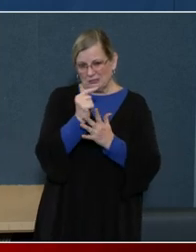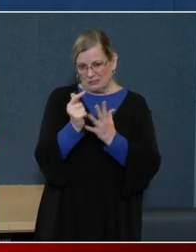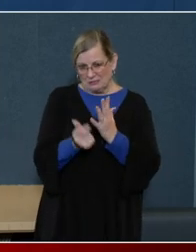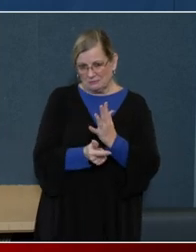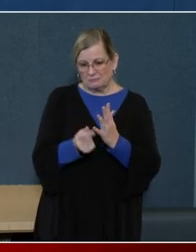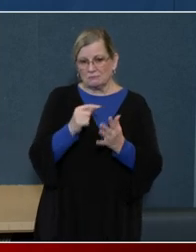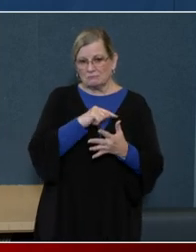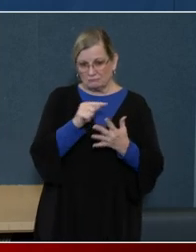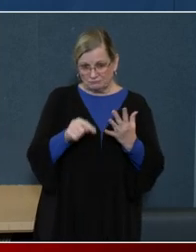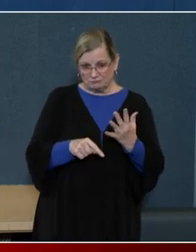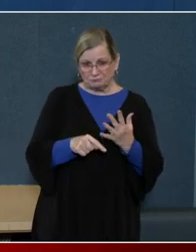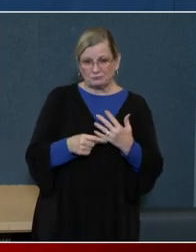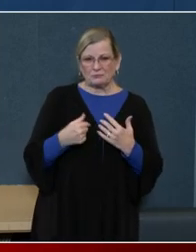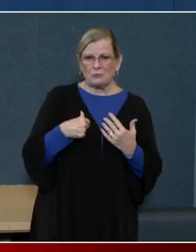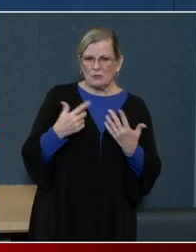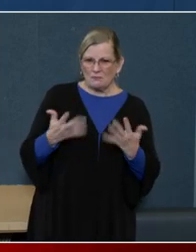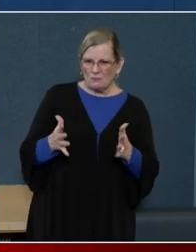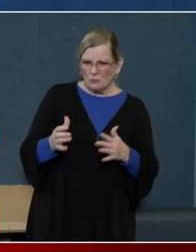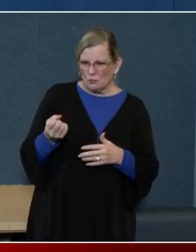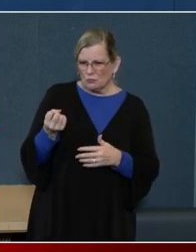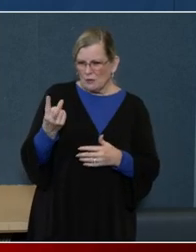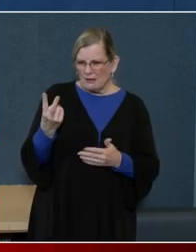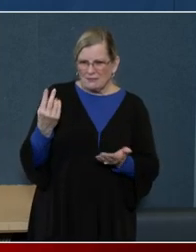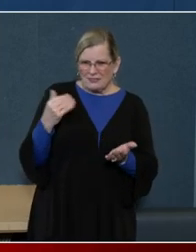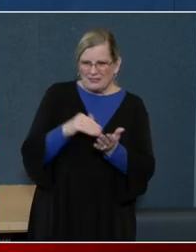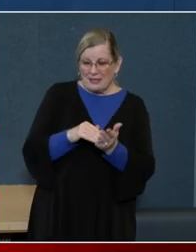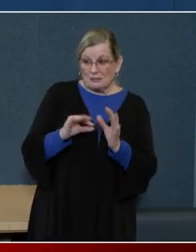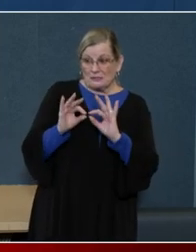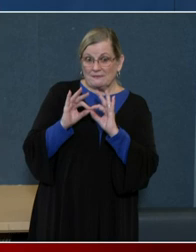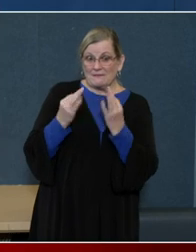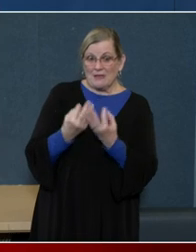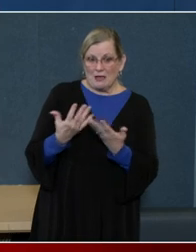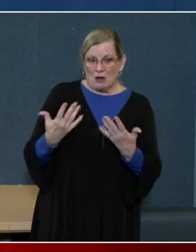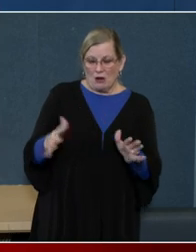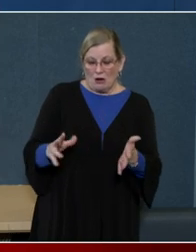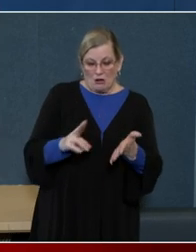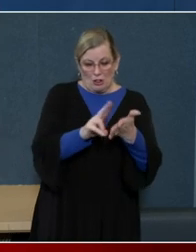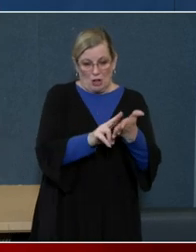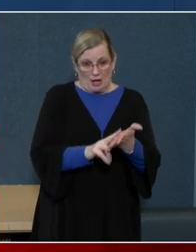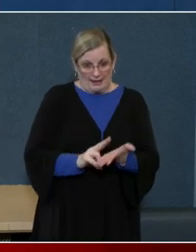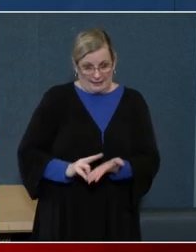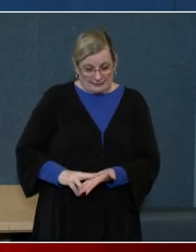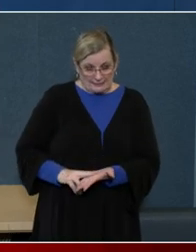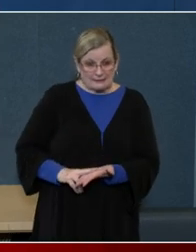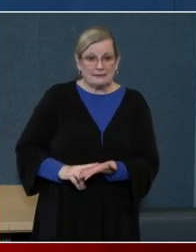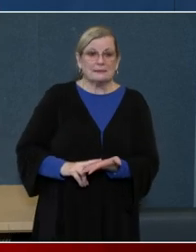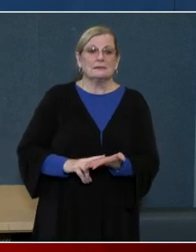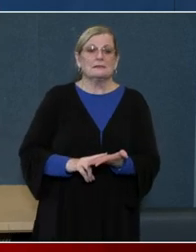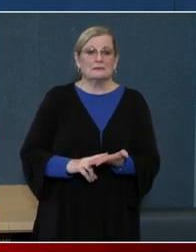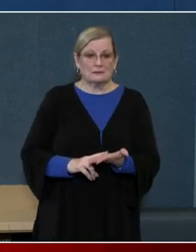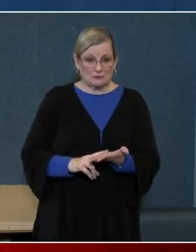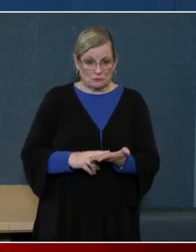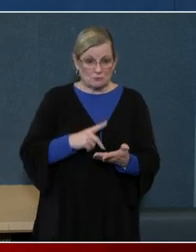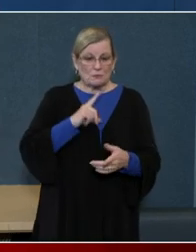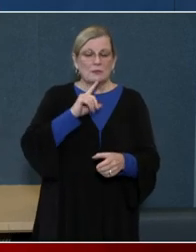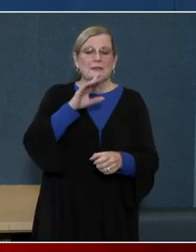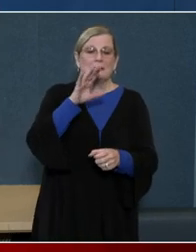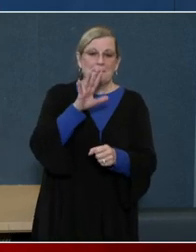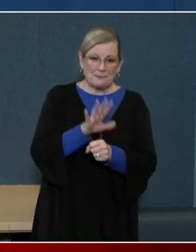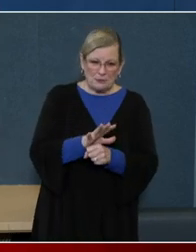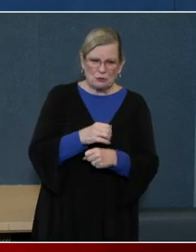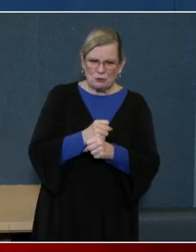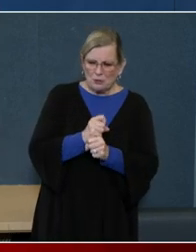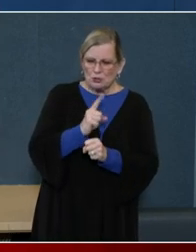families already log in and access our materials. We are committed to ensuring that every student who